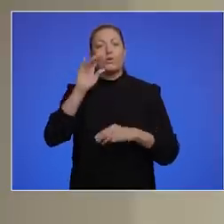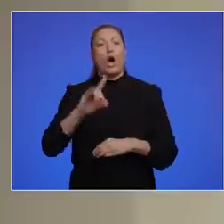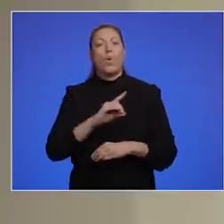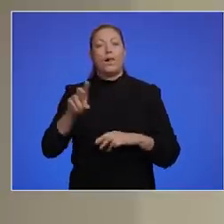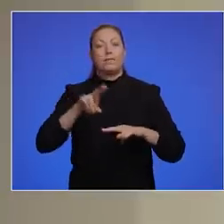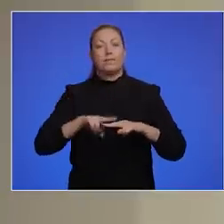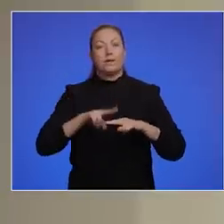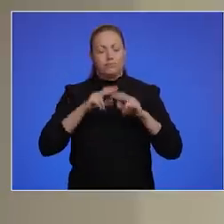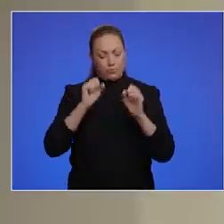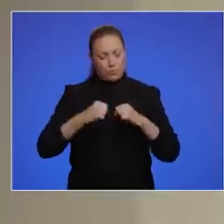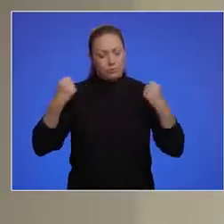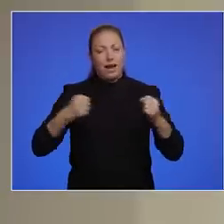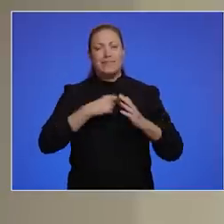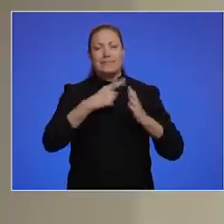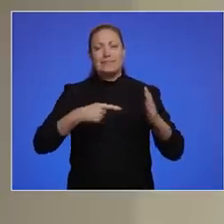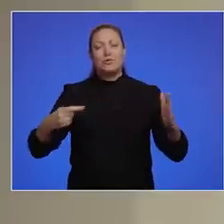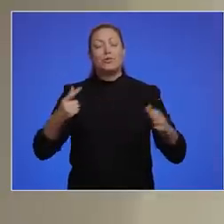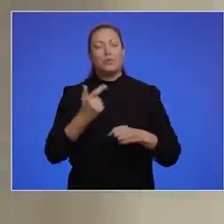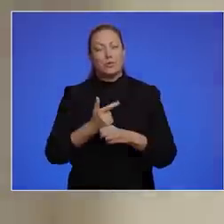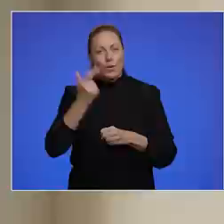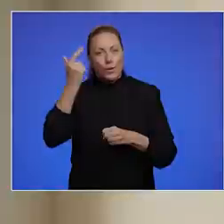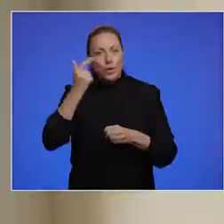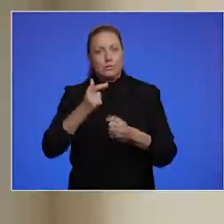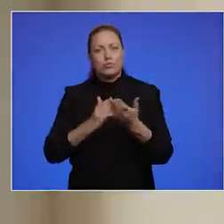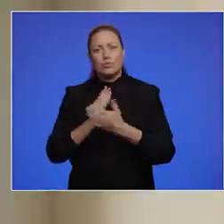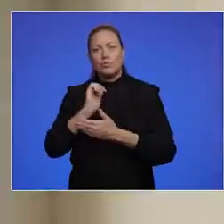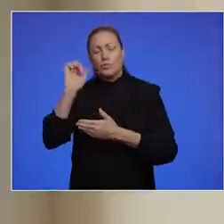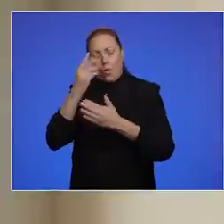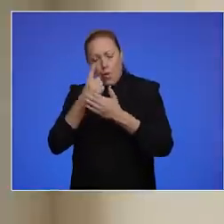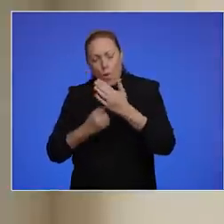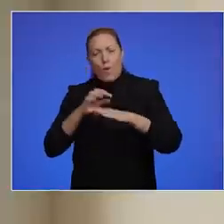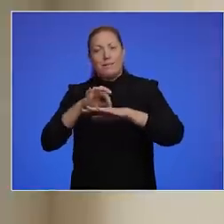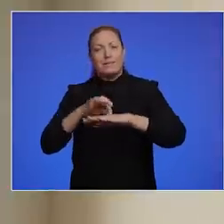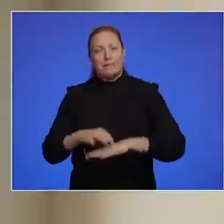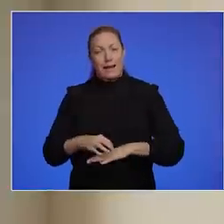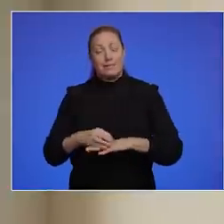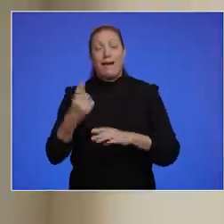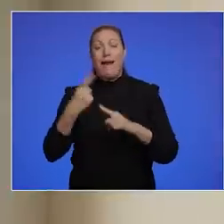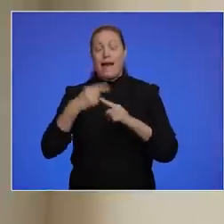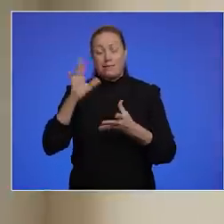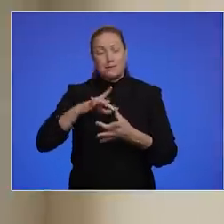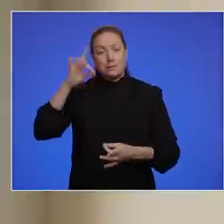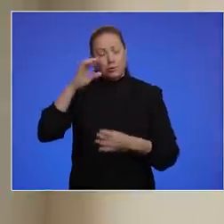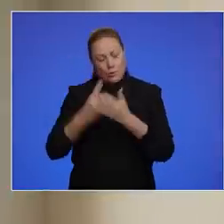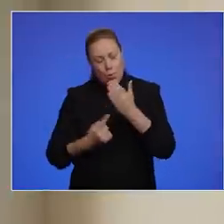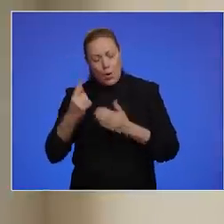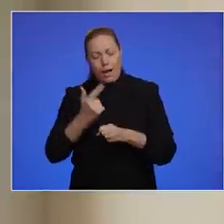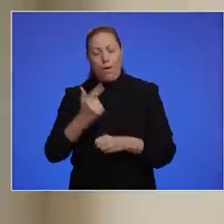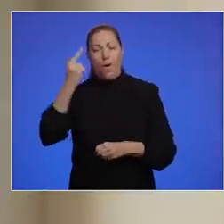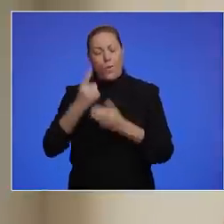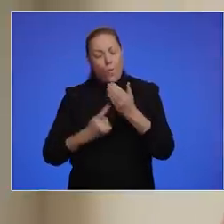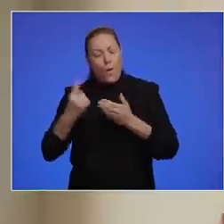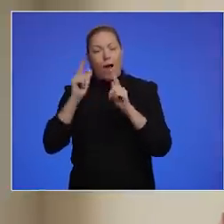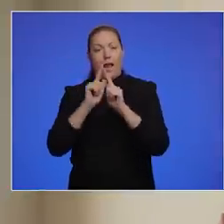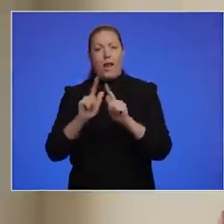Lord, Holy Father Almighty and eternal God For with your only begotten Son and the Holy Spirit You are one God,